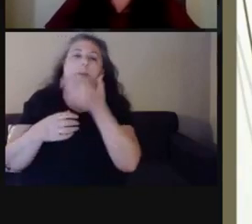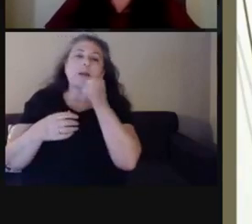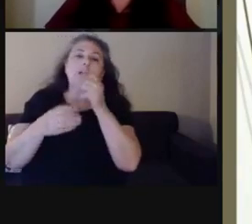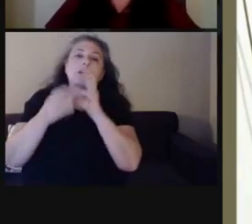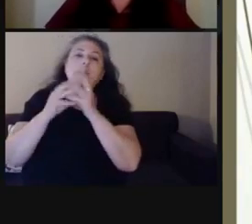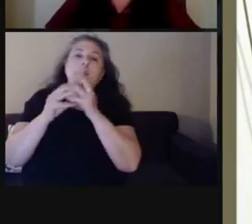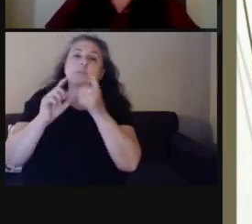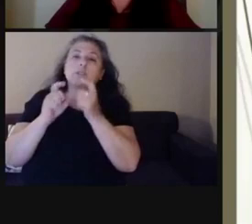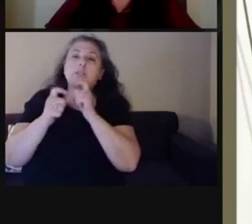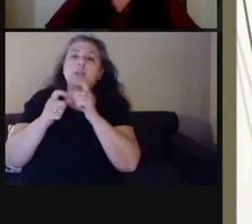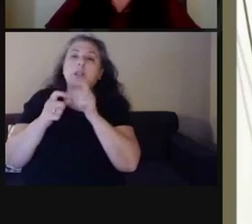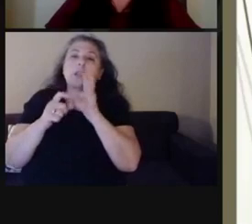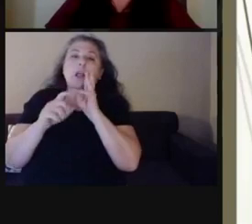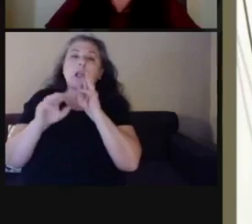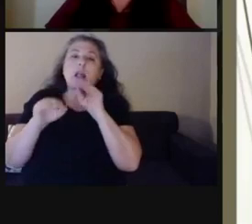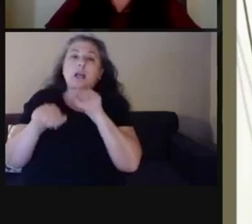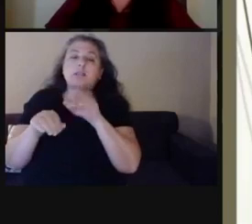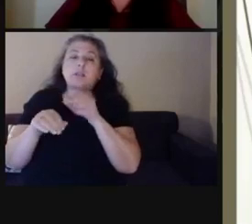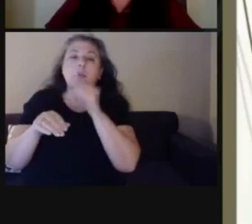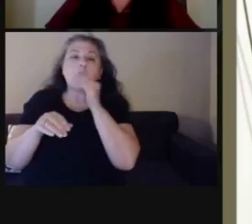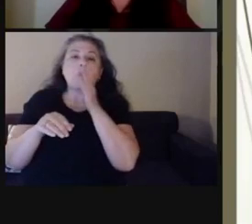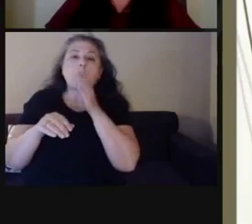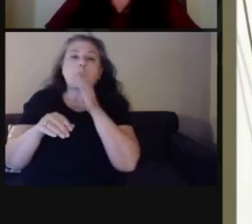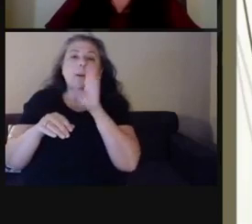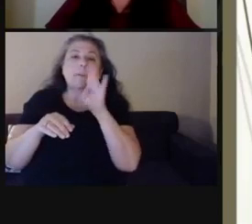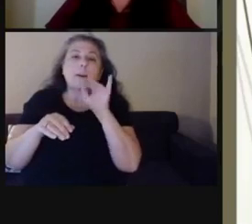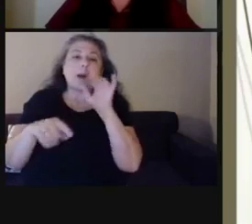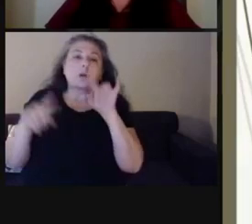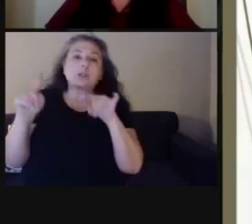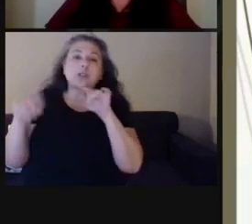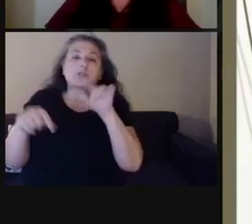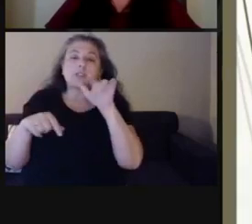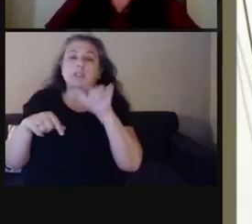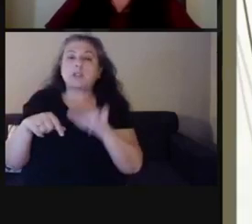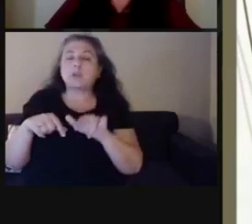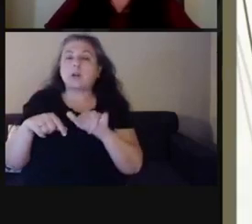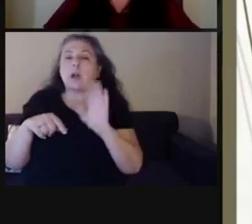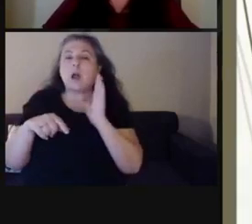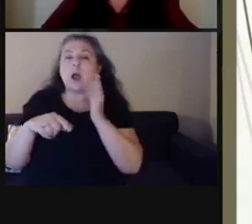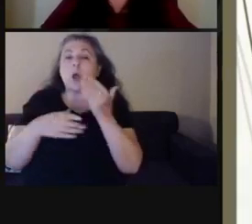lakes are warmer, biodiversity is lower, and so